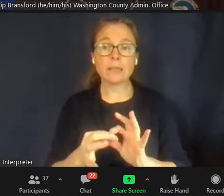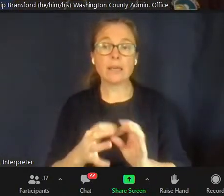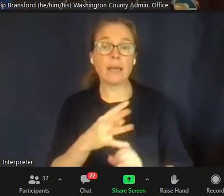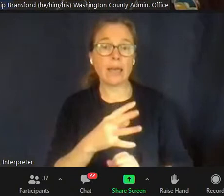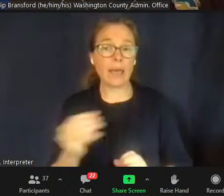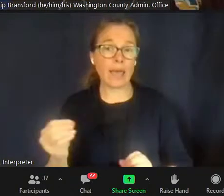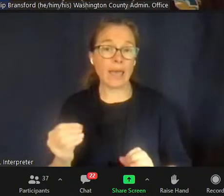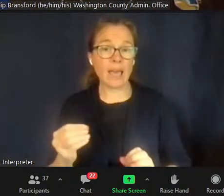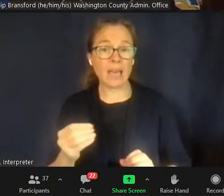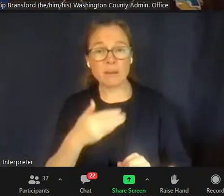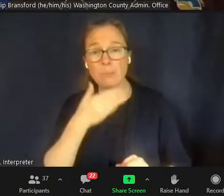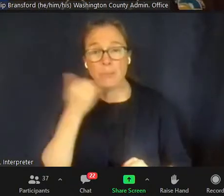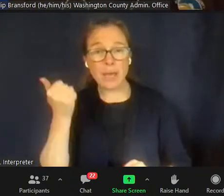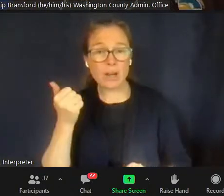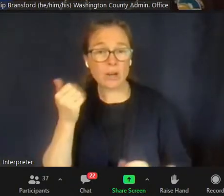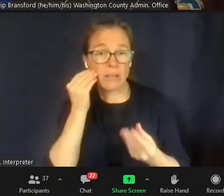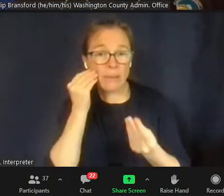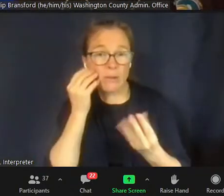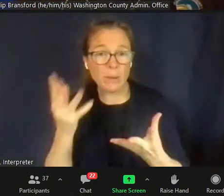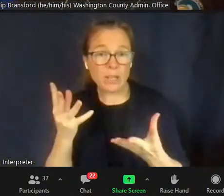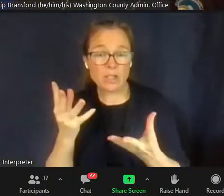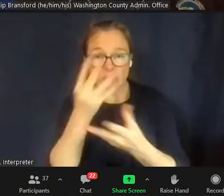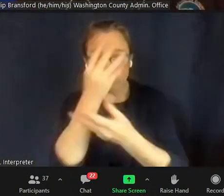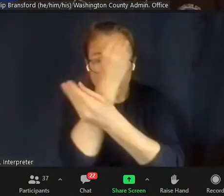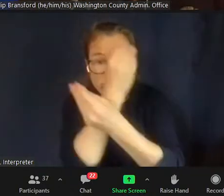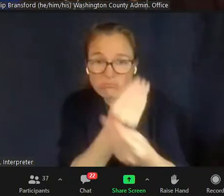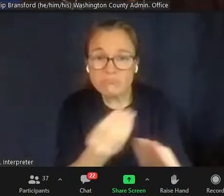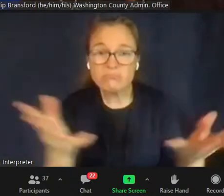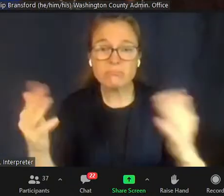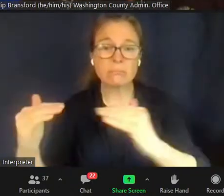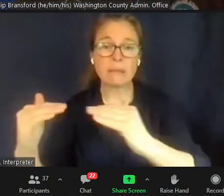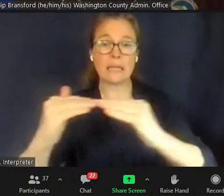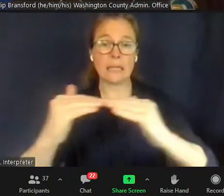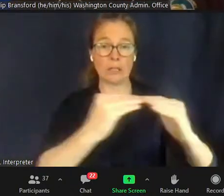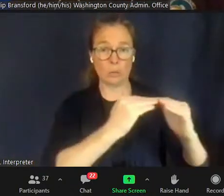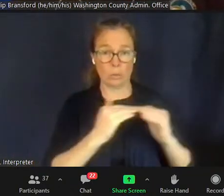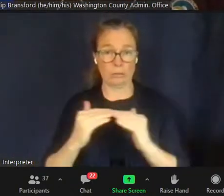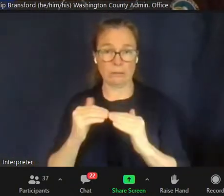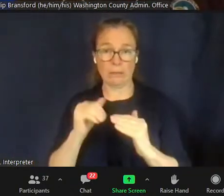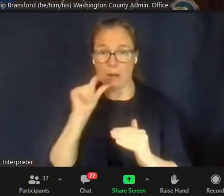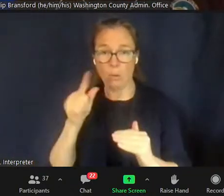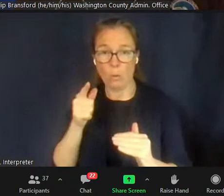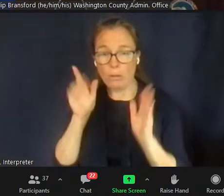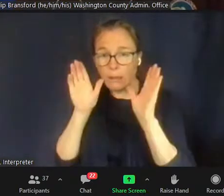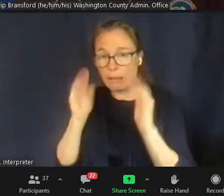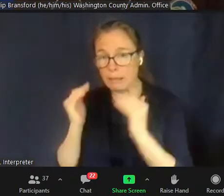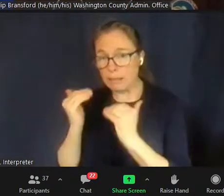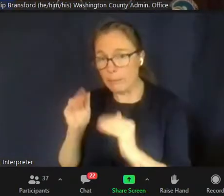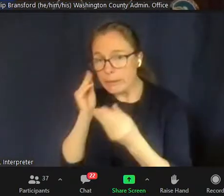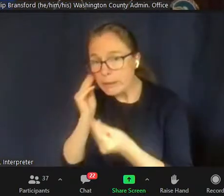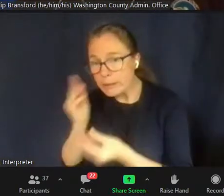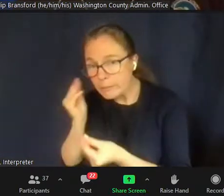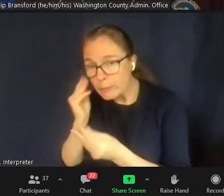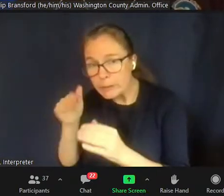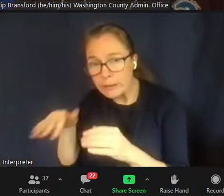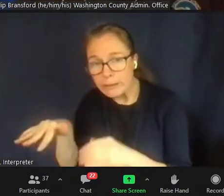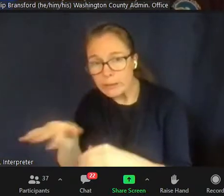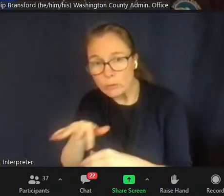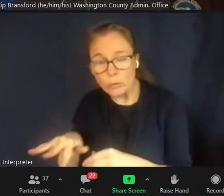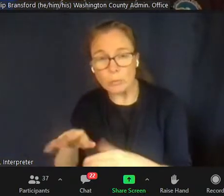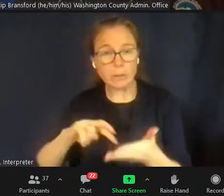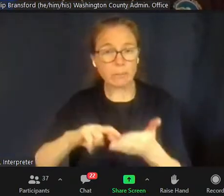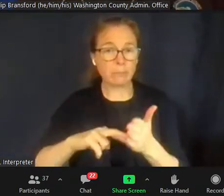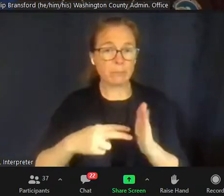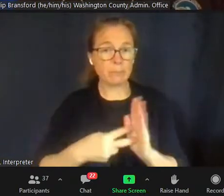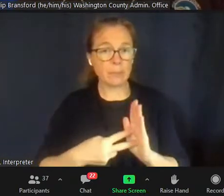data equity and making sure that we can hold ourselves accountable for knowing